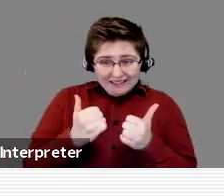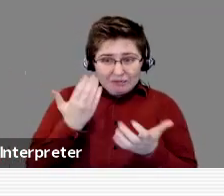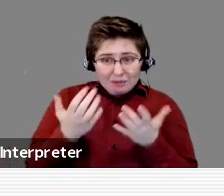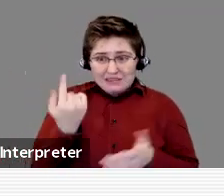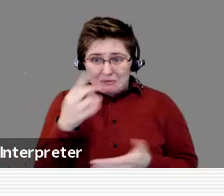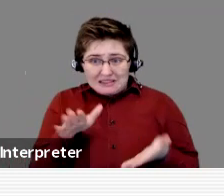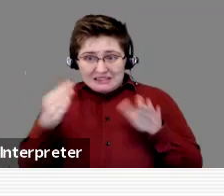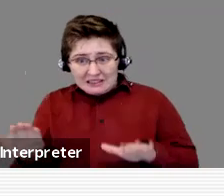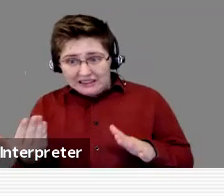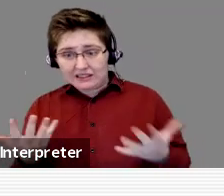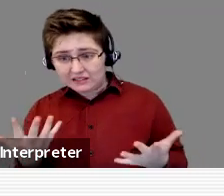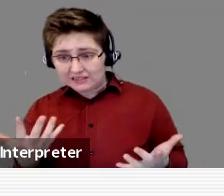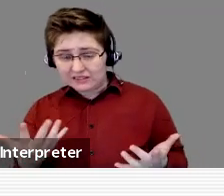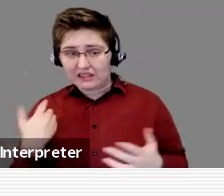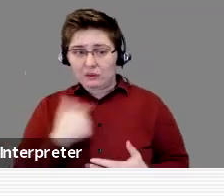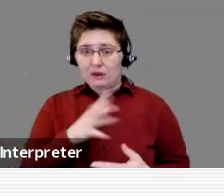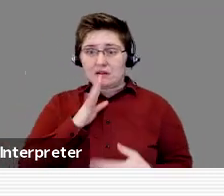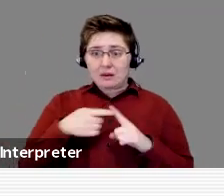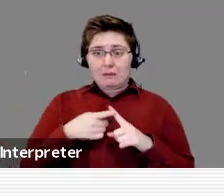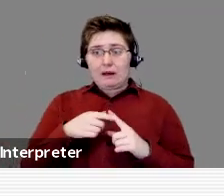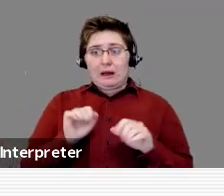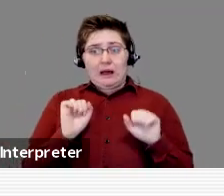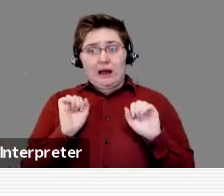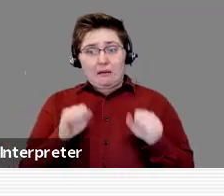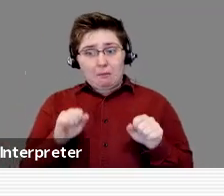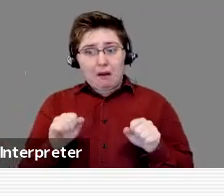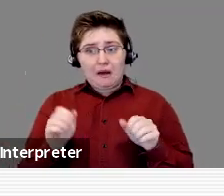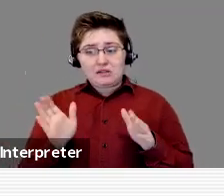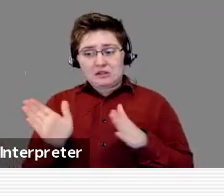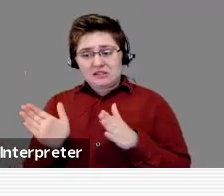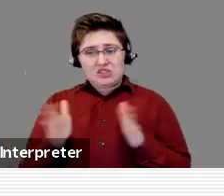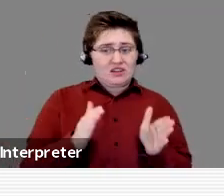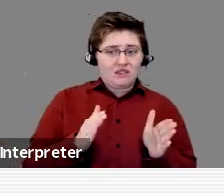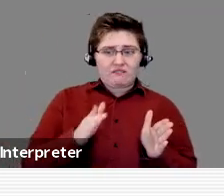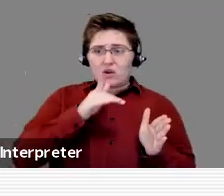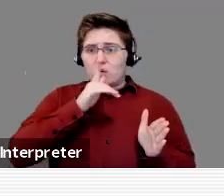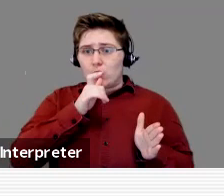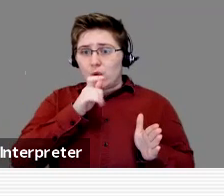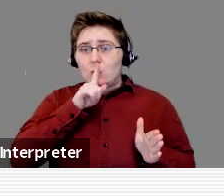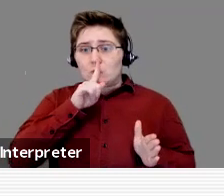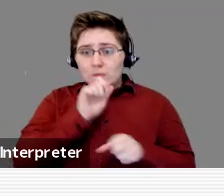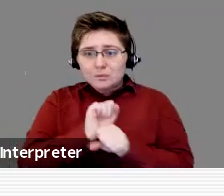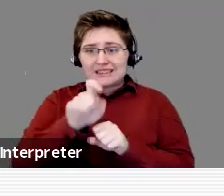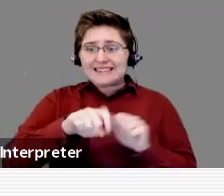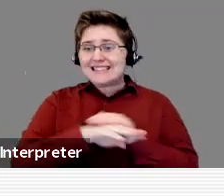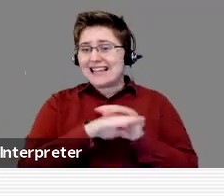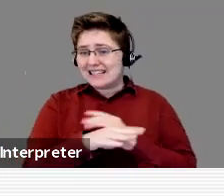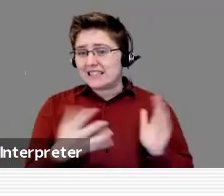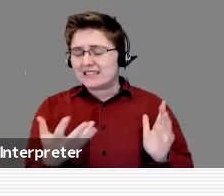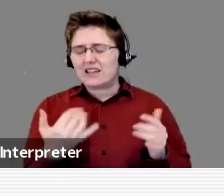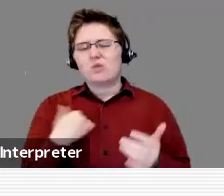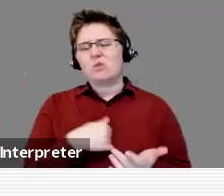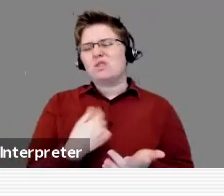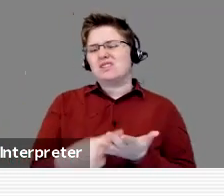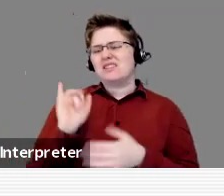talking about a potential major demographic shift in who needs access, and we'll talk a little bit more about